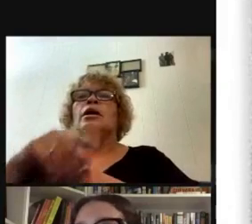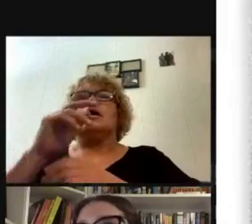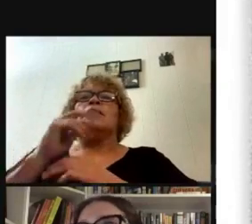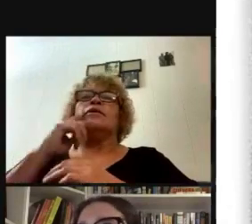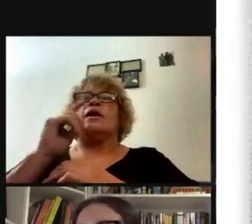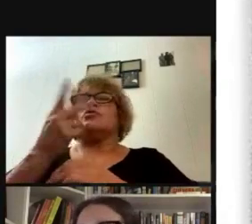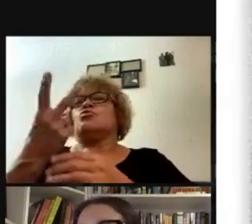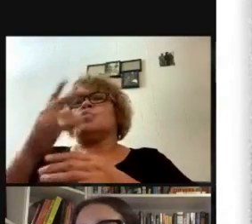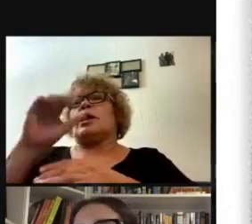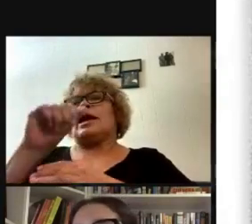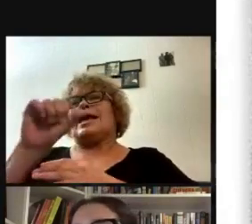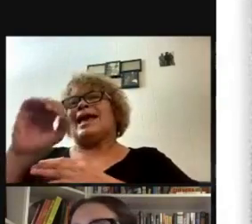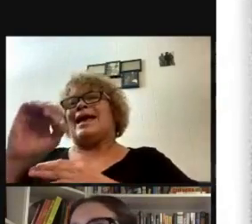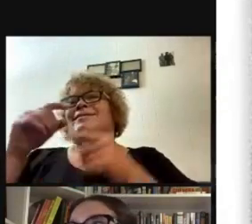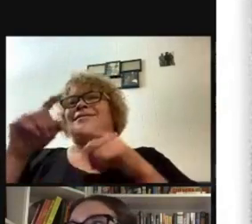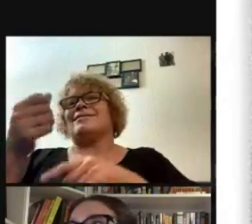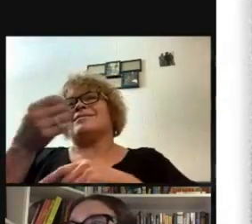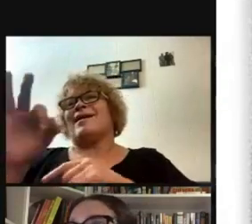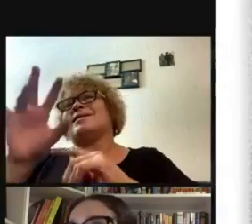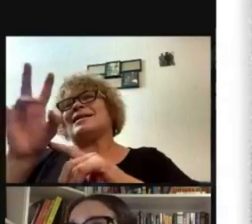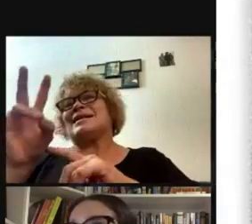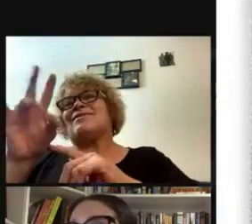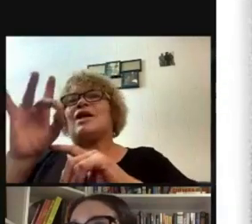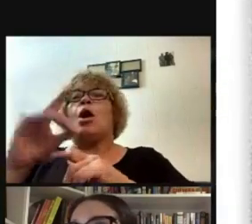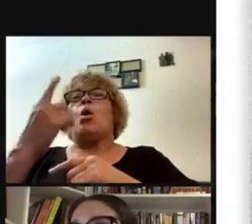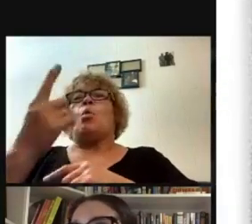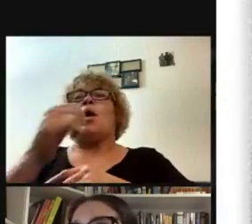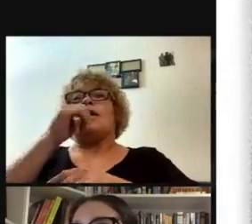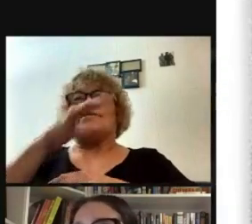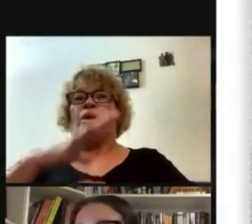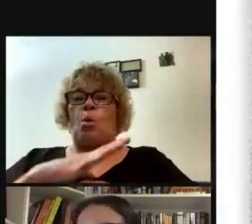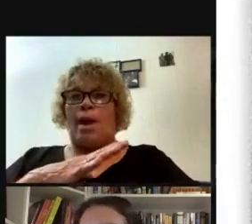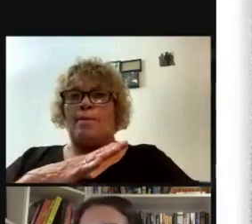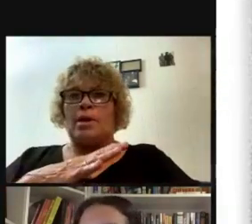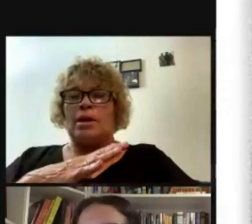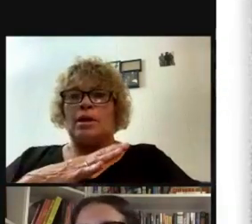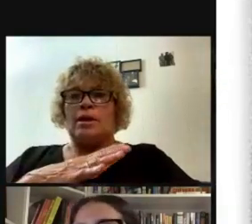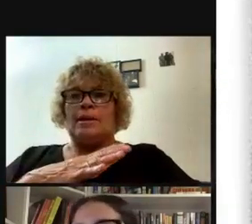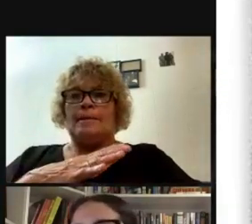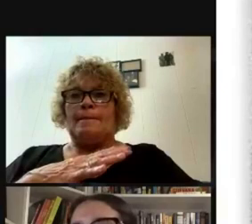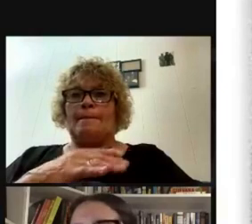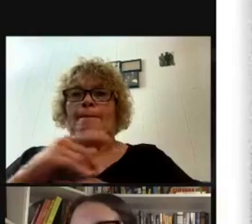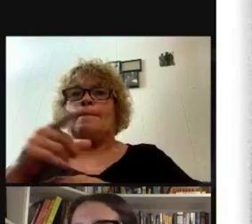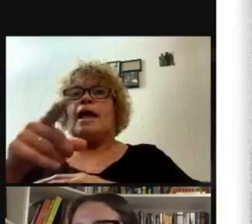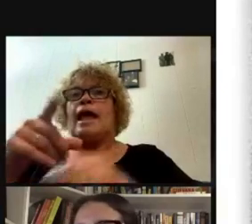in 1978. One of the women who is